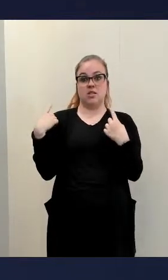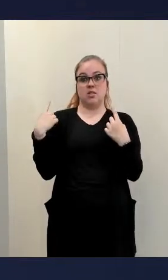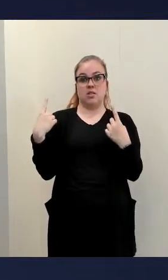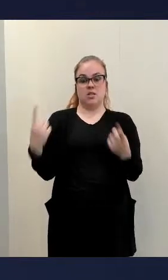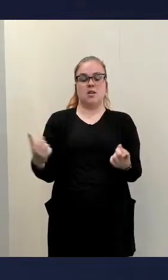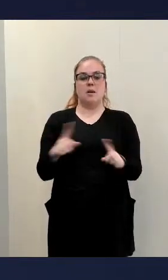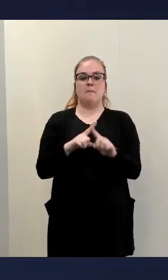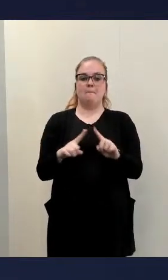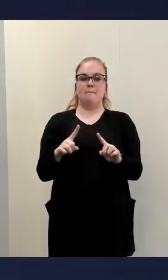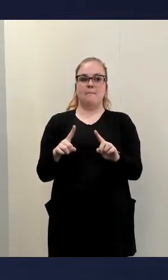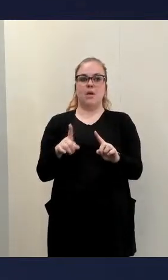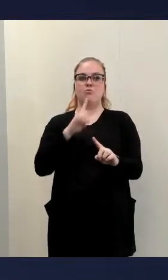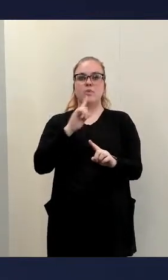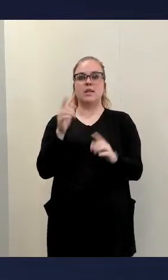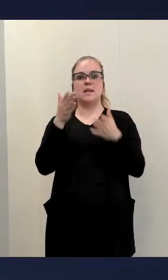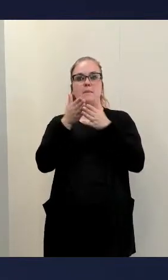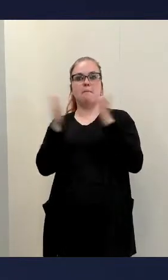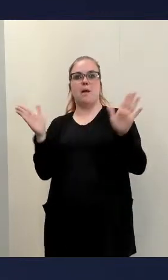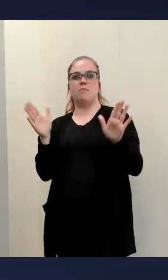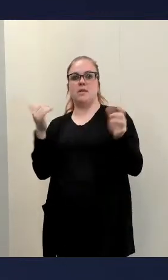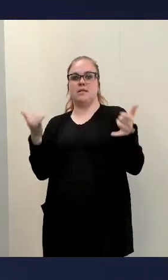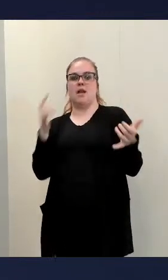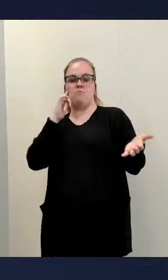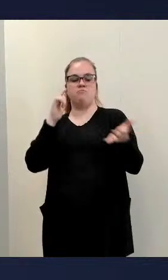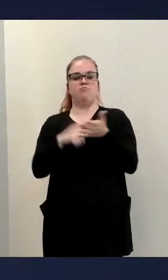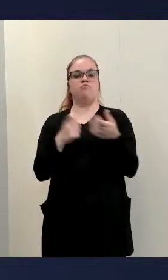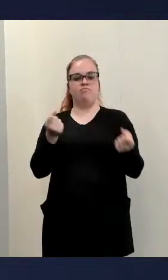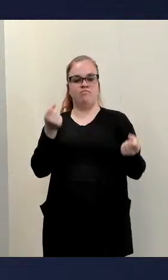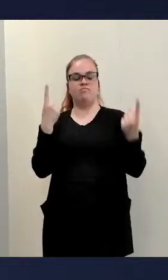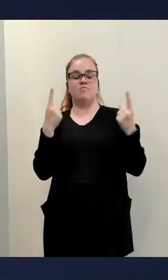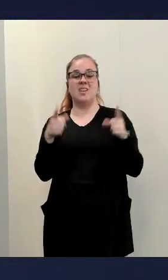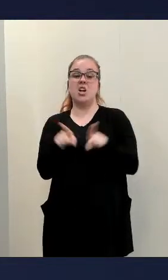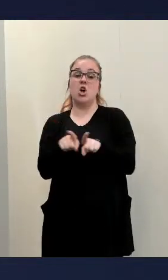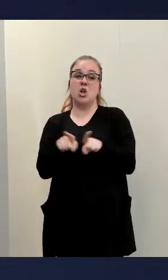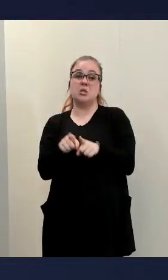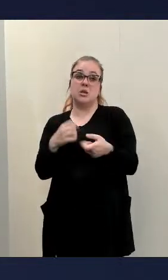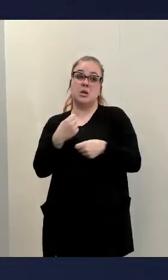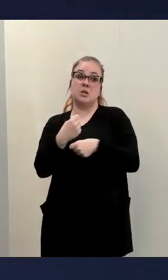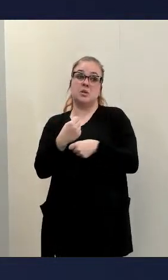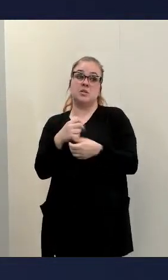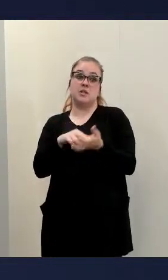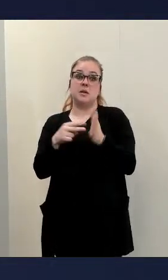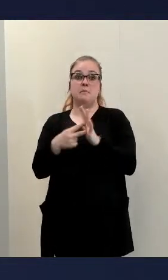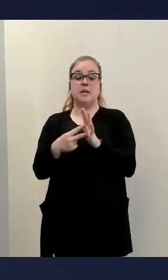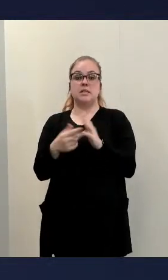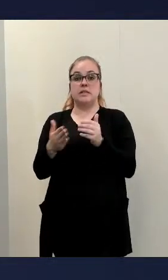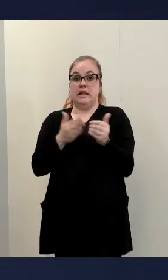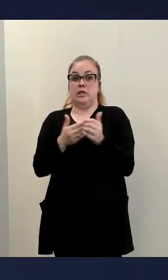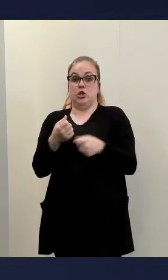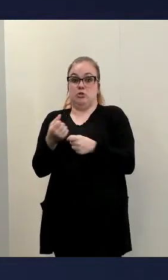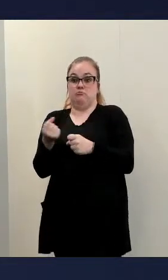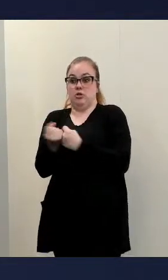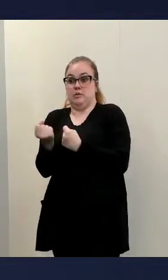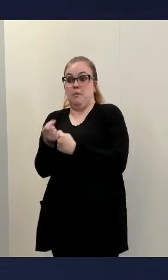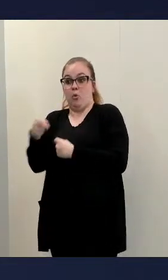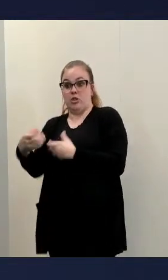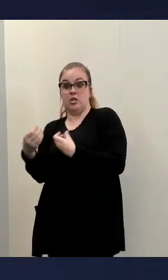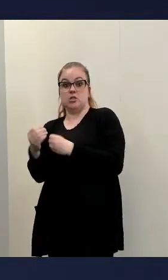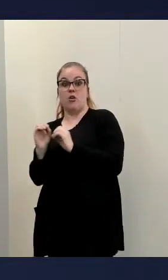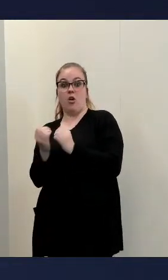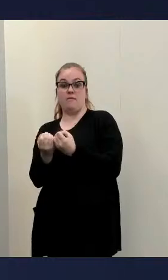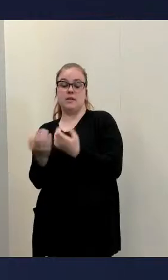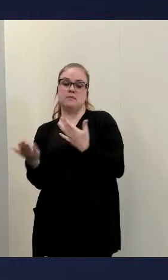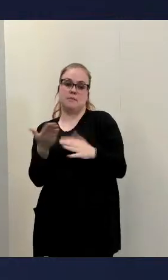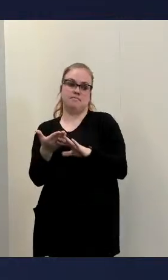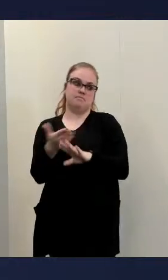was magnified so the public understands it more. And it made it truthfully a lot easier to support this office, as in may have been in